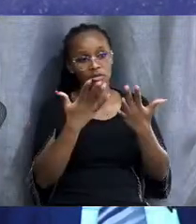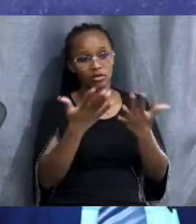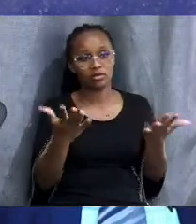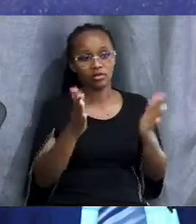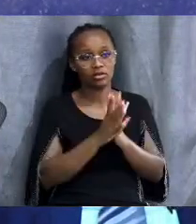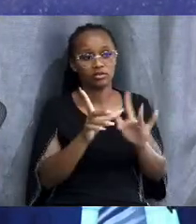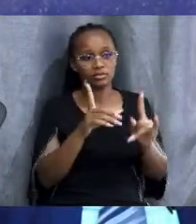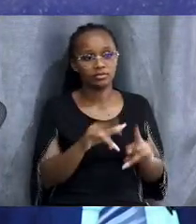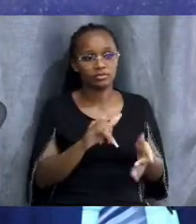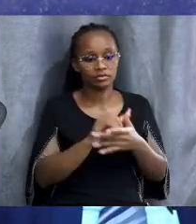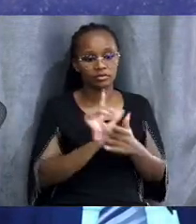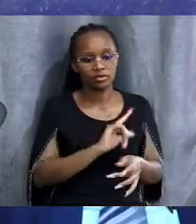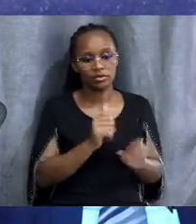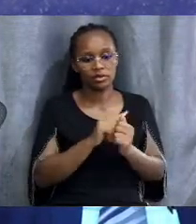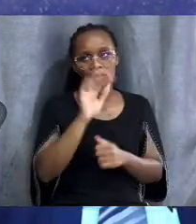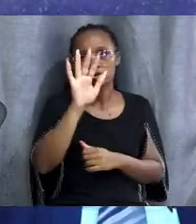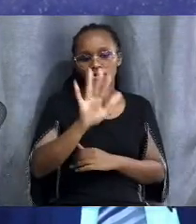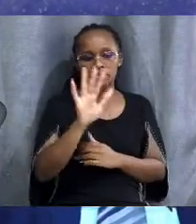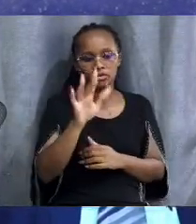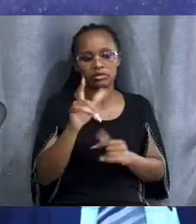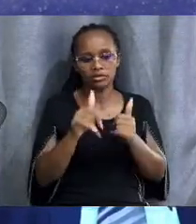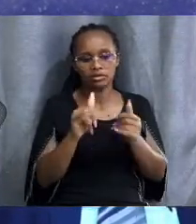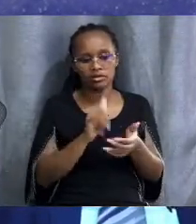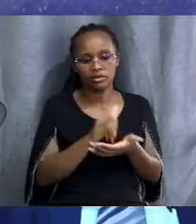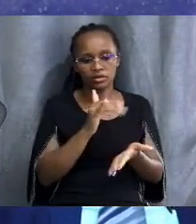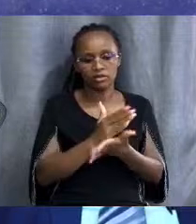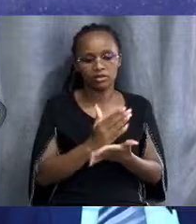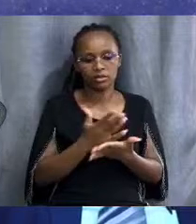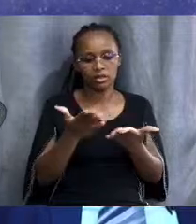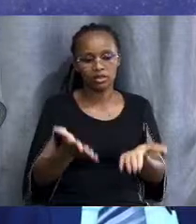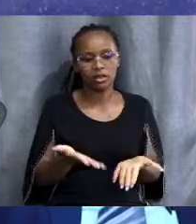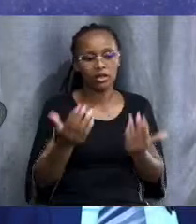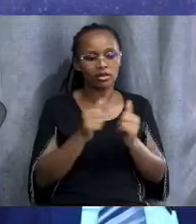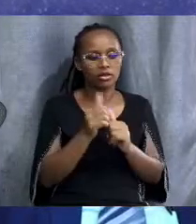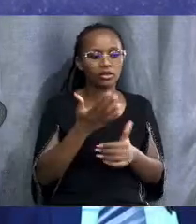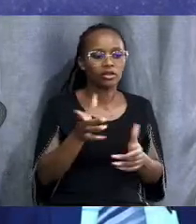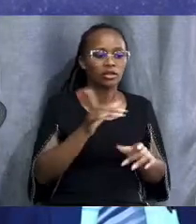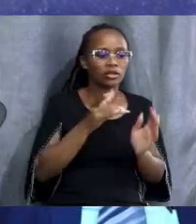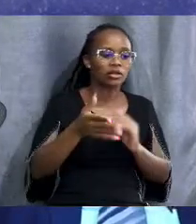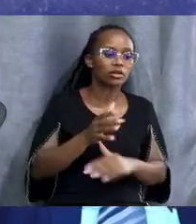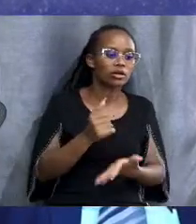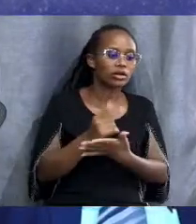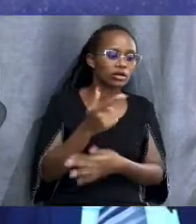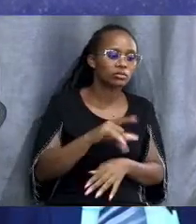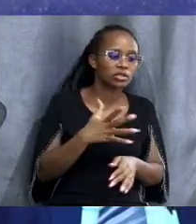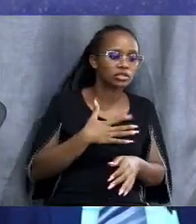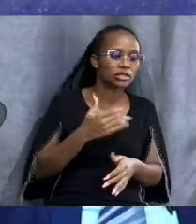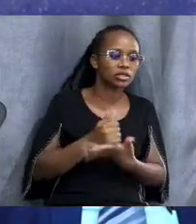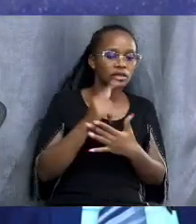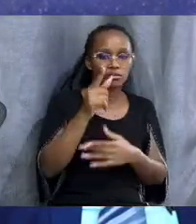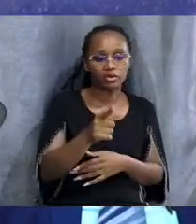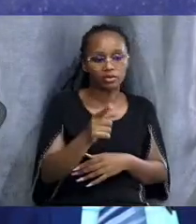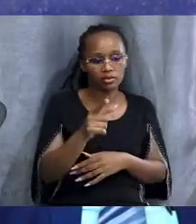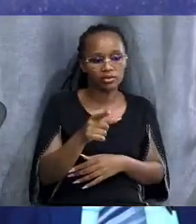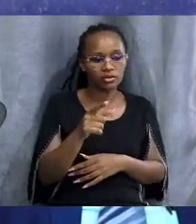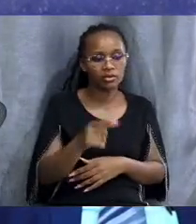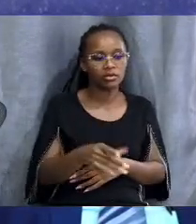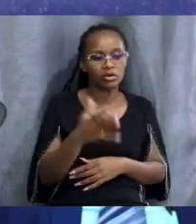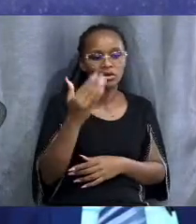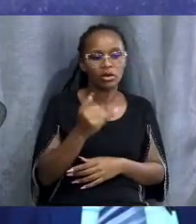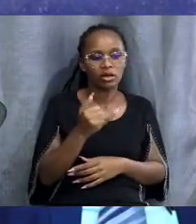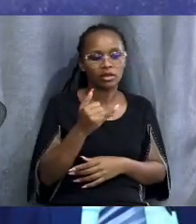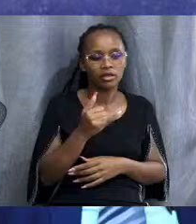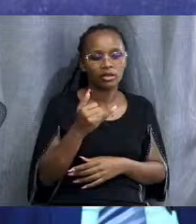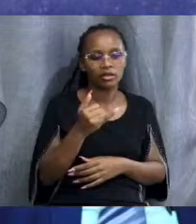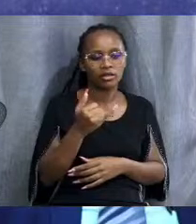He has the grace with him, which is at your disposal. Na gai no ego tuteithia na no ekumuteithia,